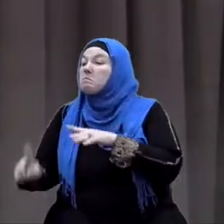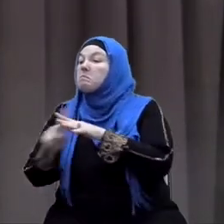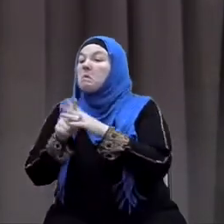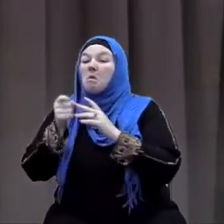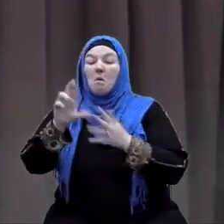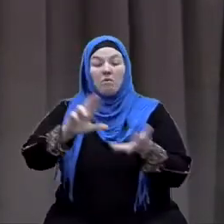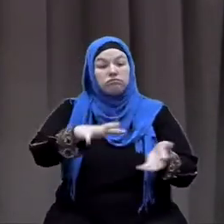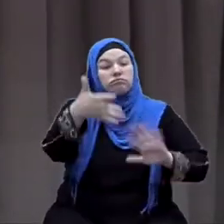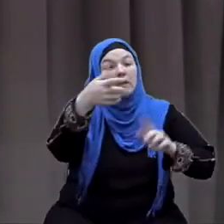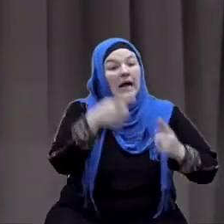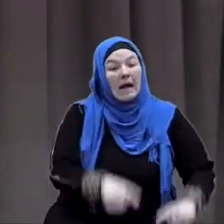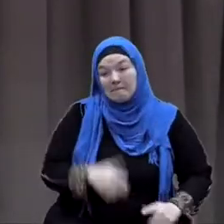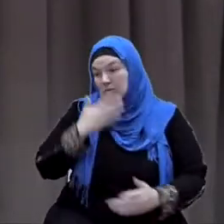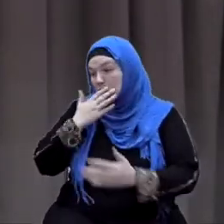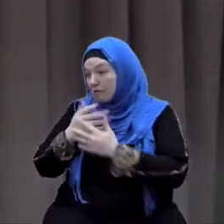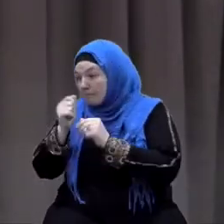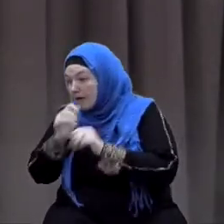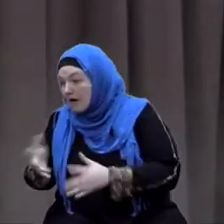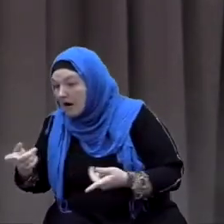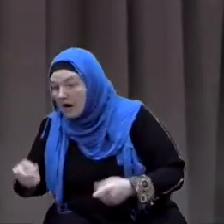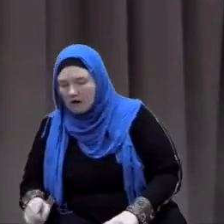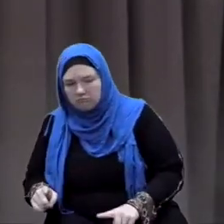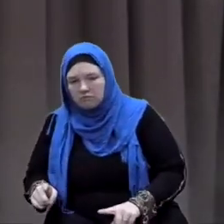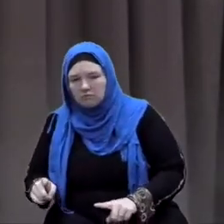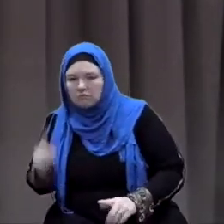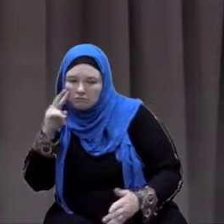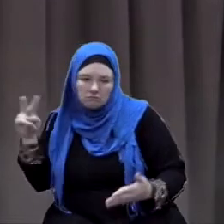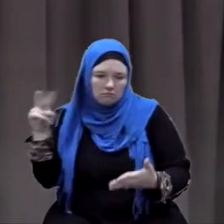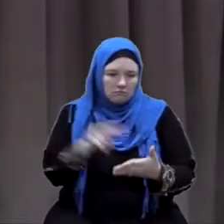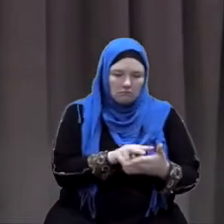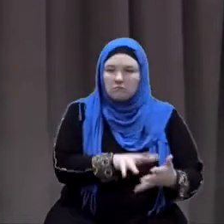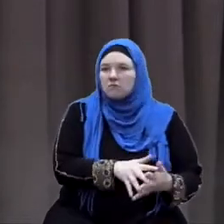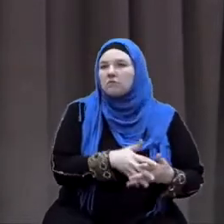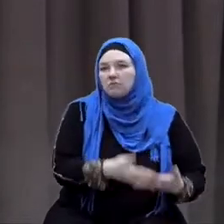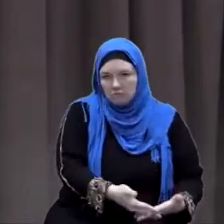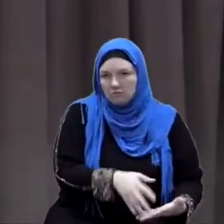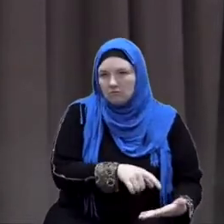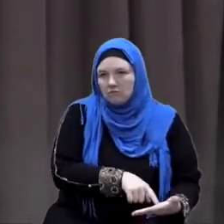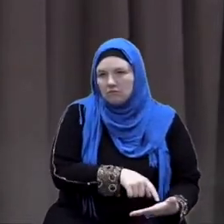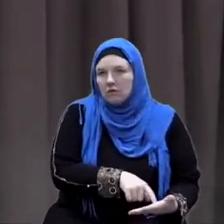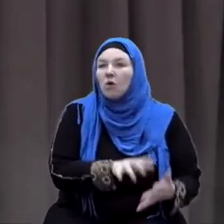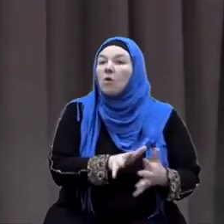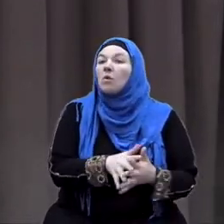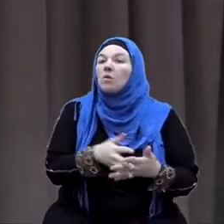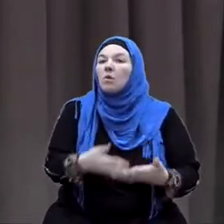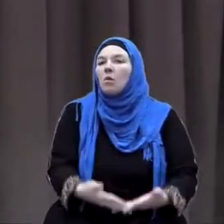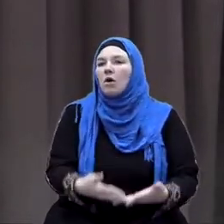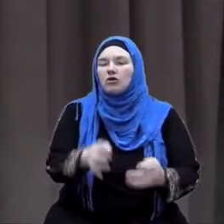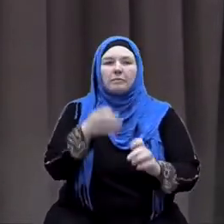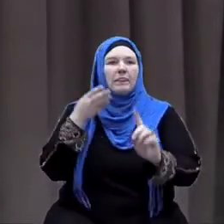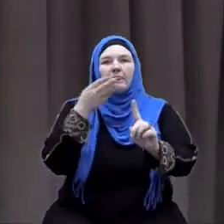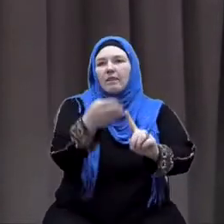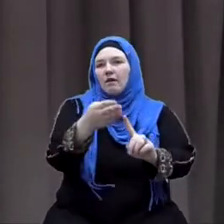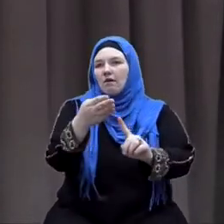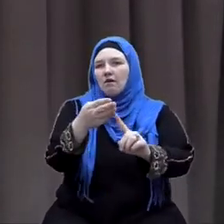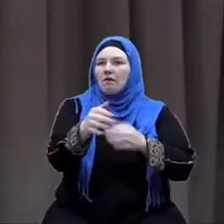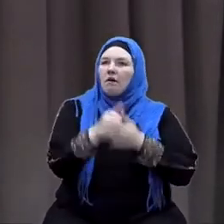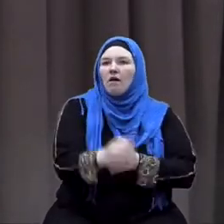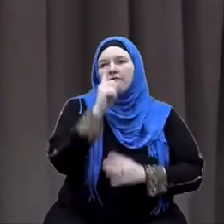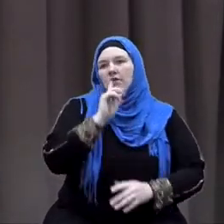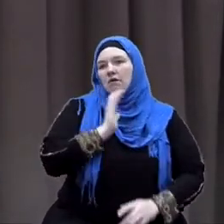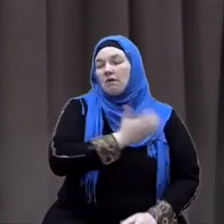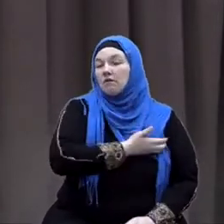every turn and every corner. Wherever you are, the Quran should be in front of your eyes. Wherever you